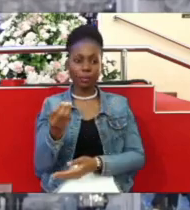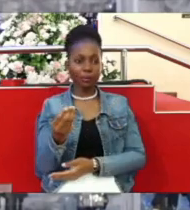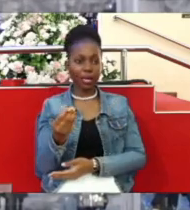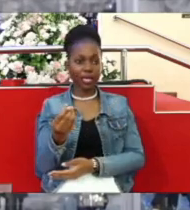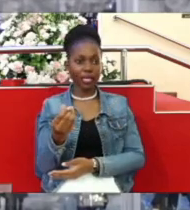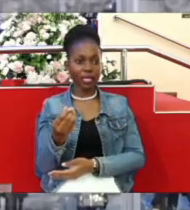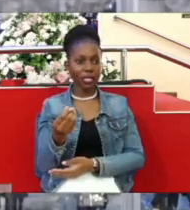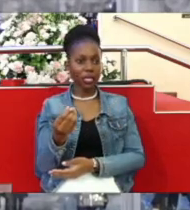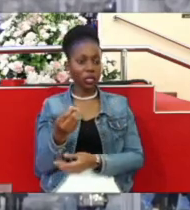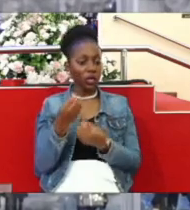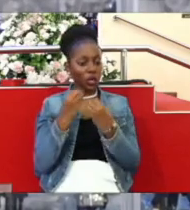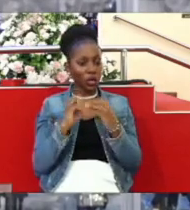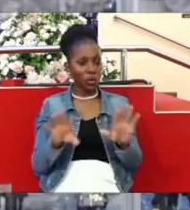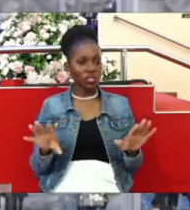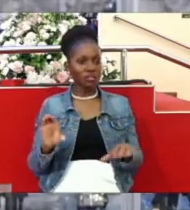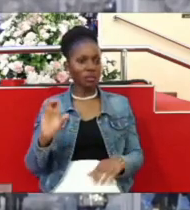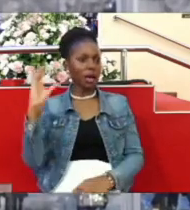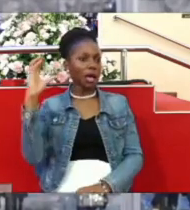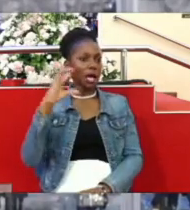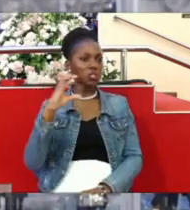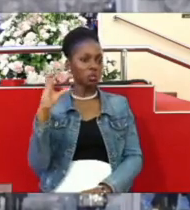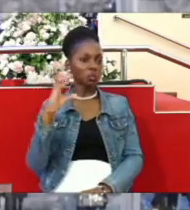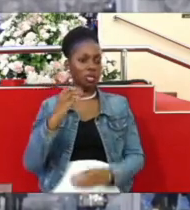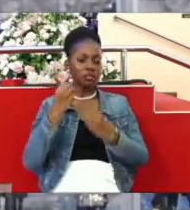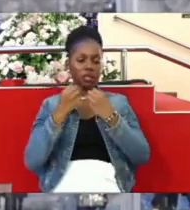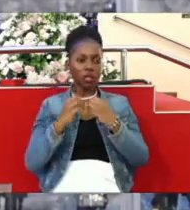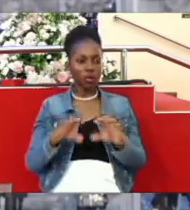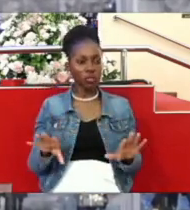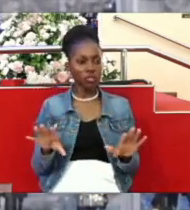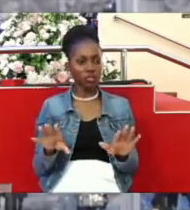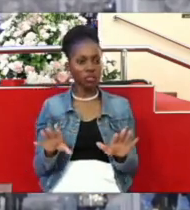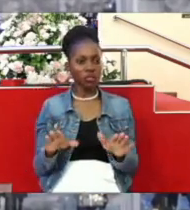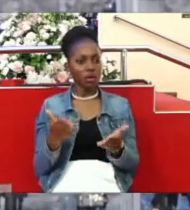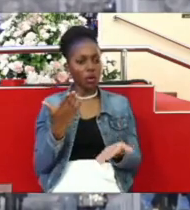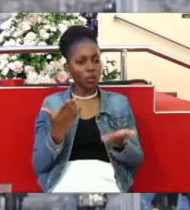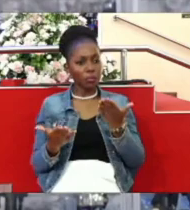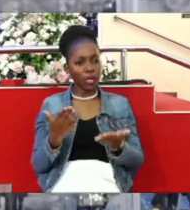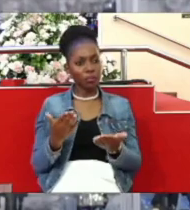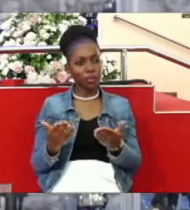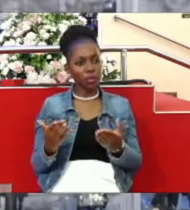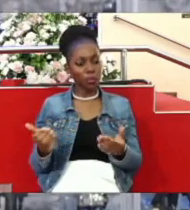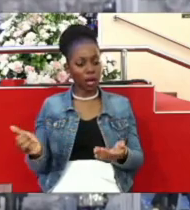Or you could have been employed and then you are fired.